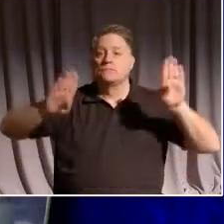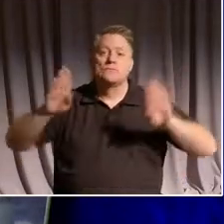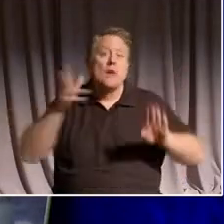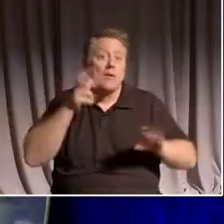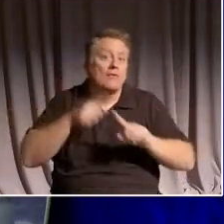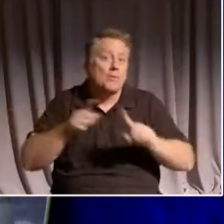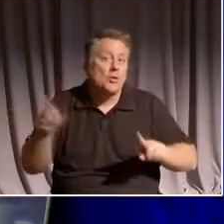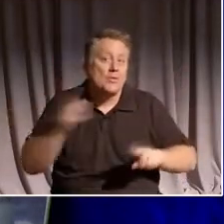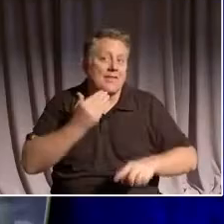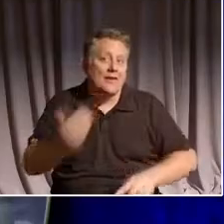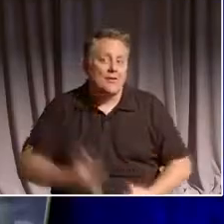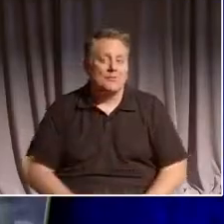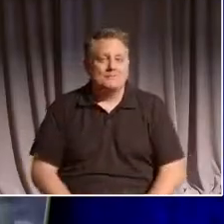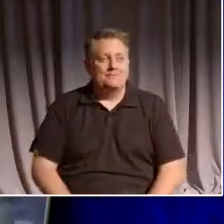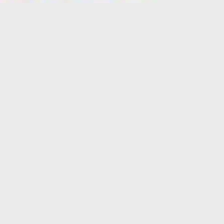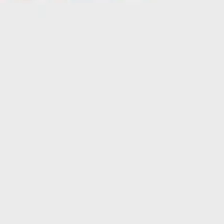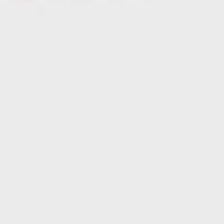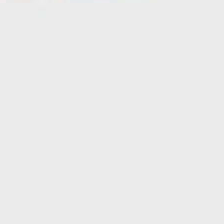So thank you.